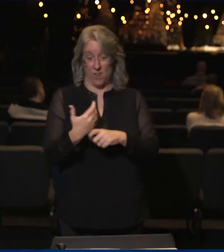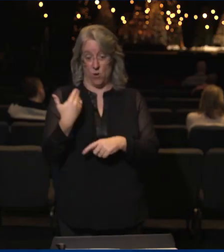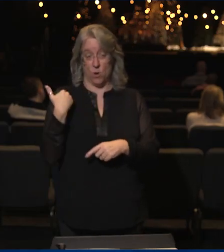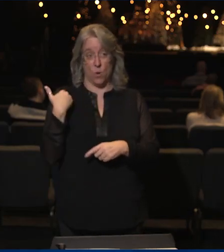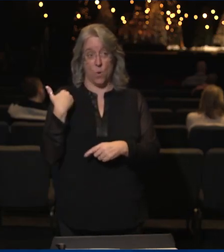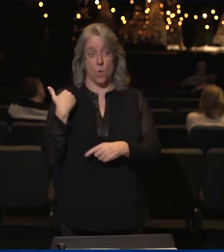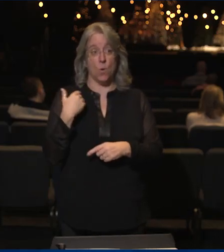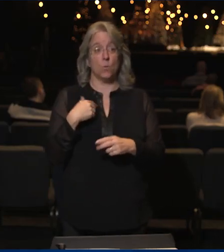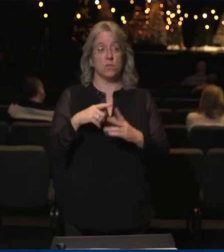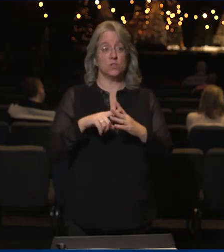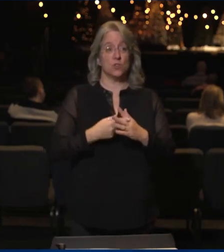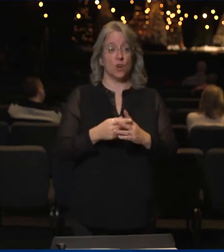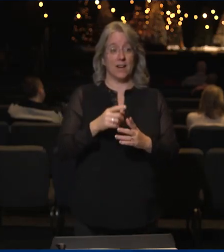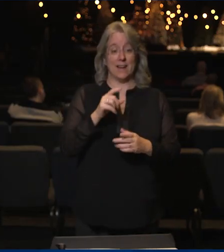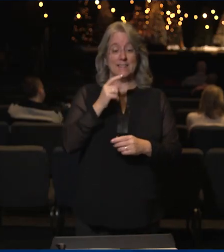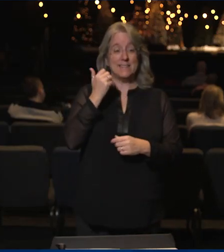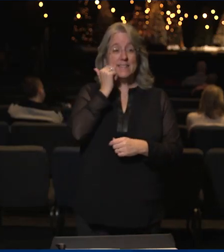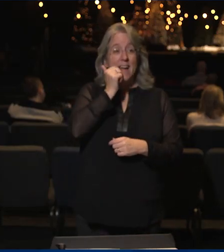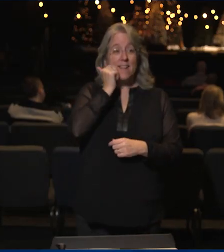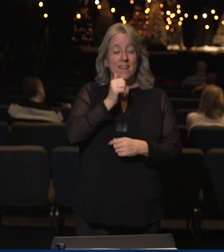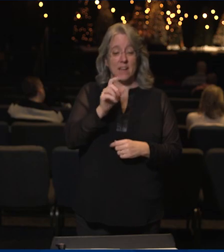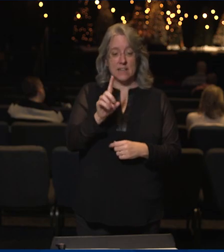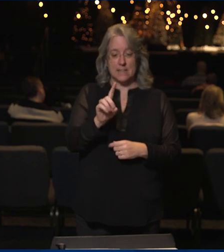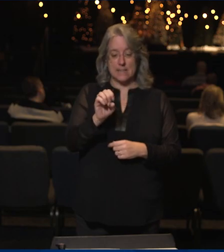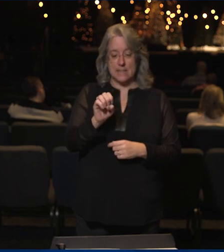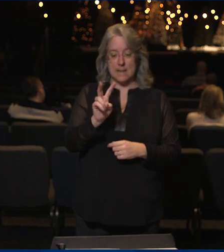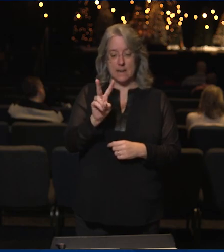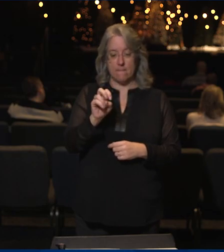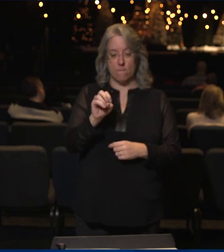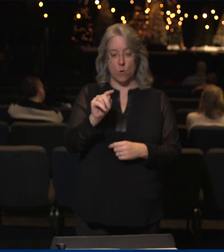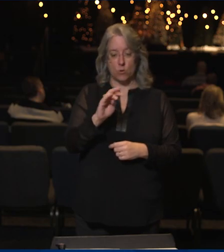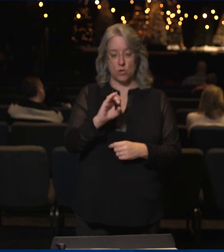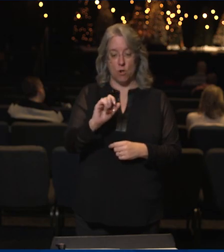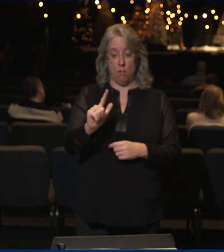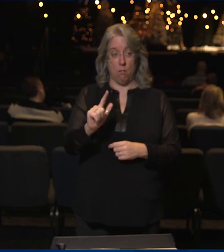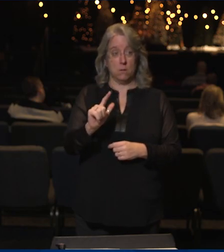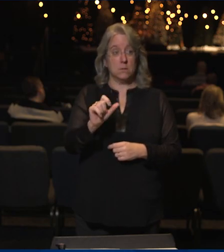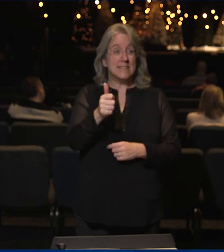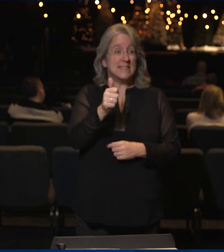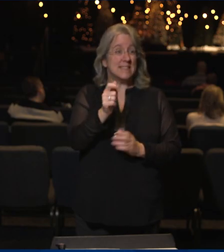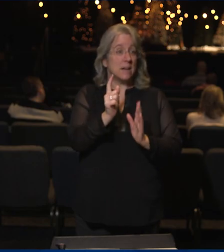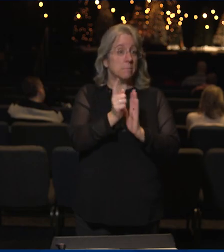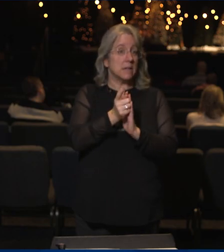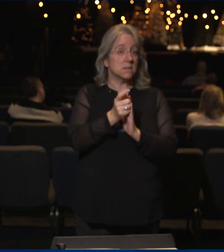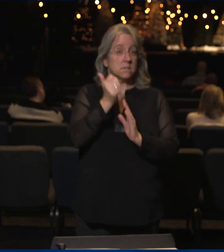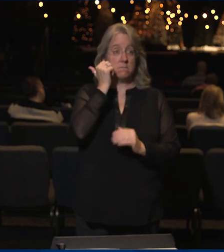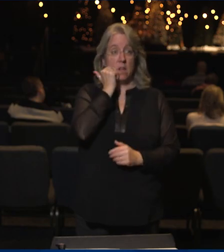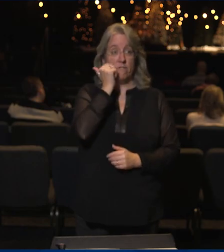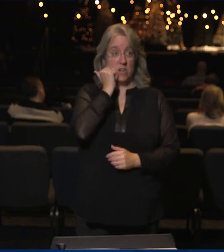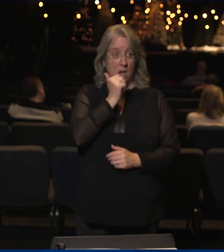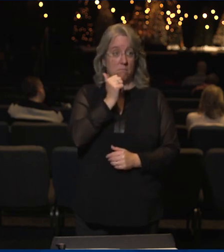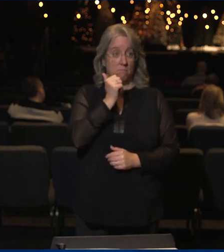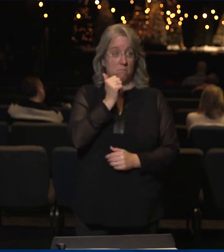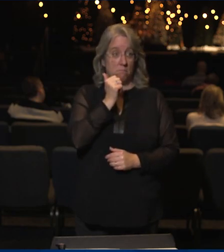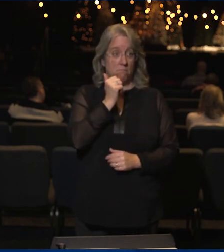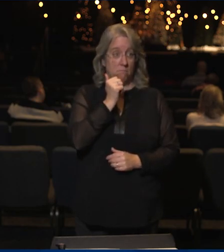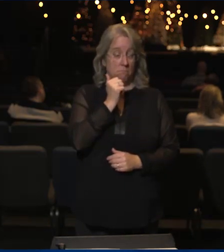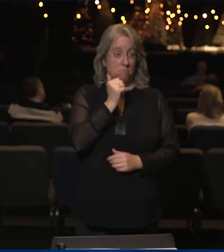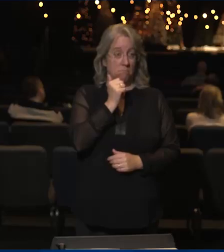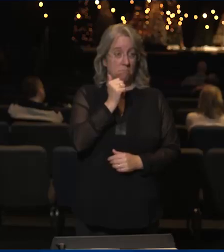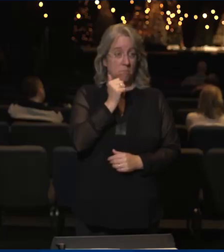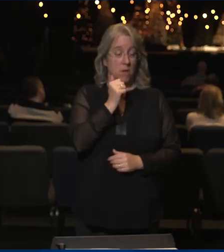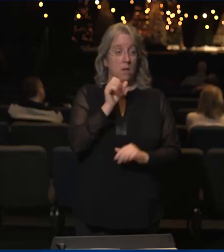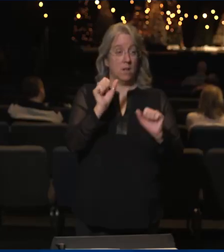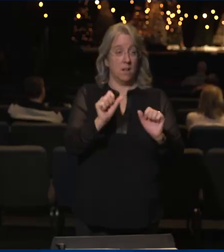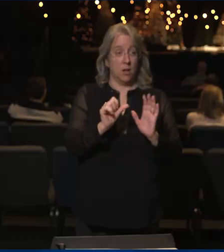daily devotional called Be Still. It's 10 minutes every day. You can either get